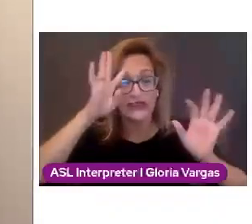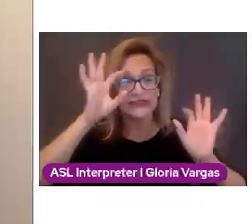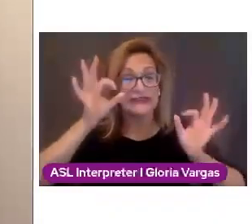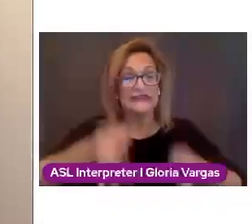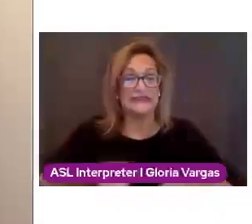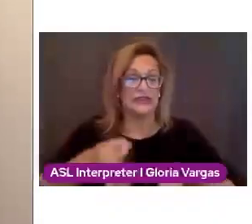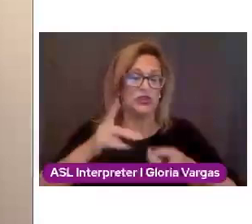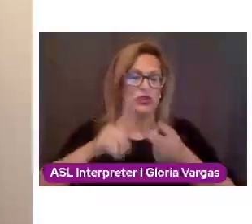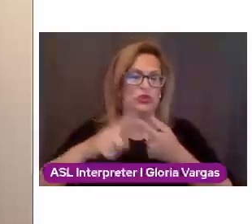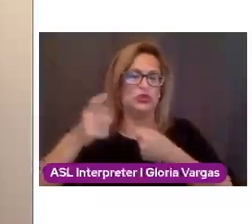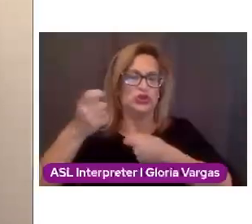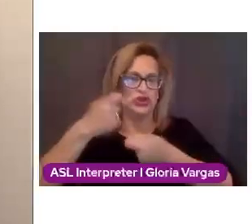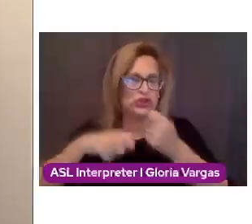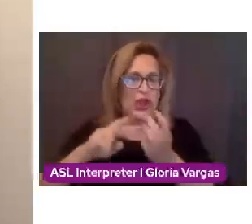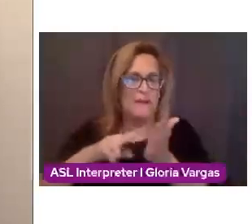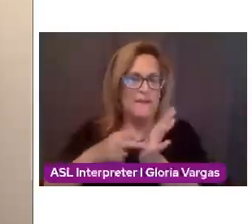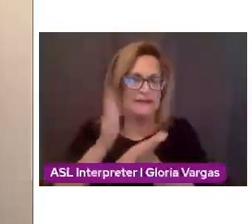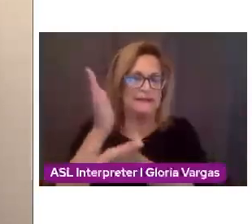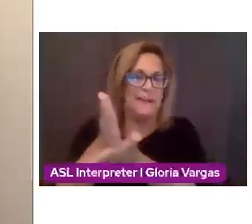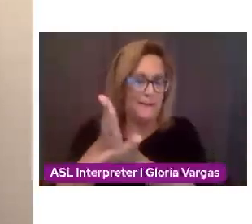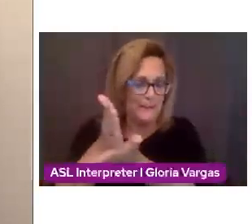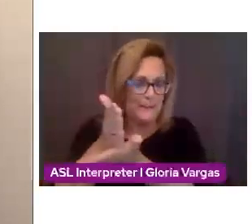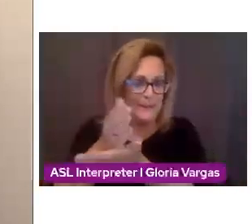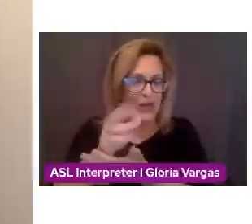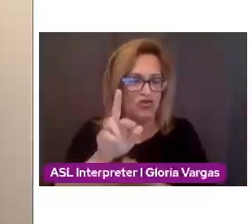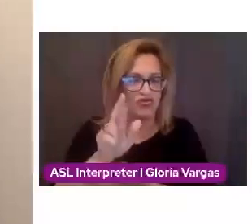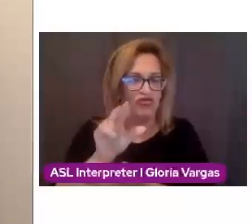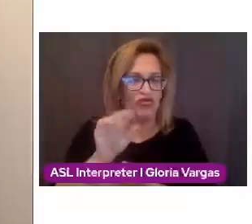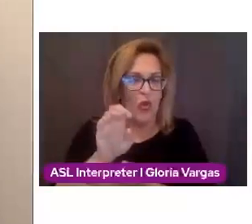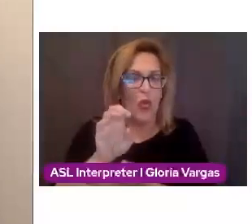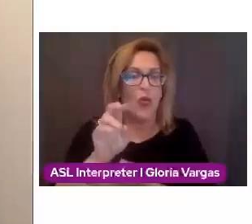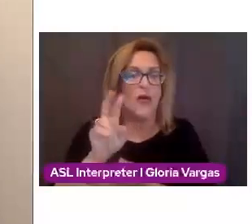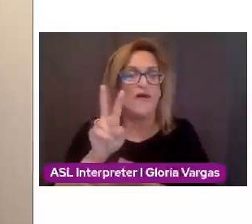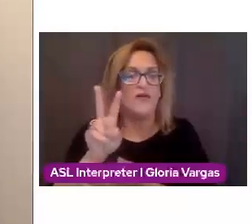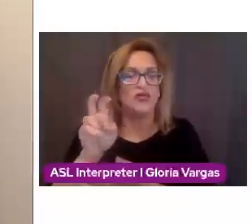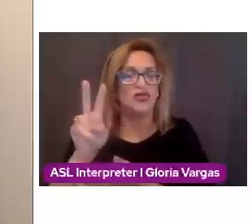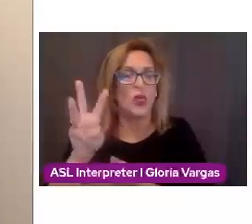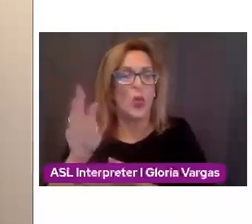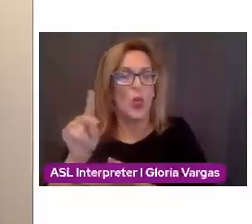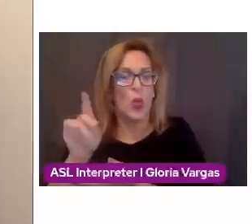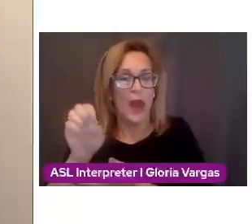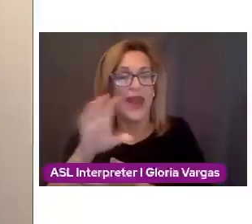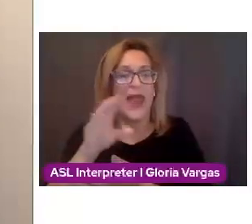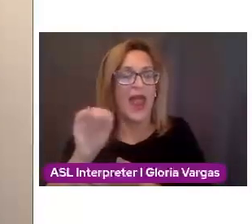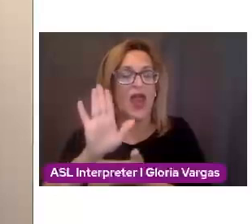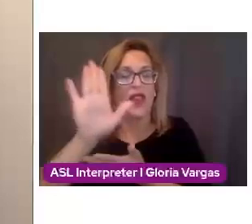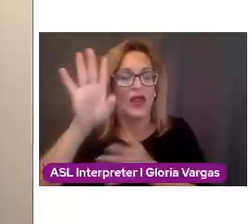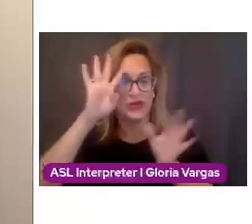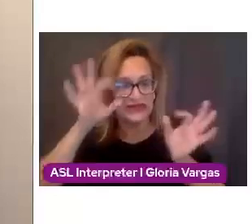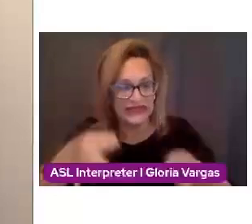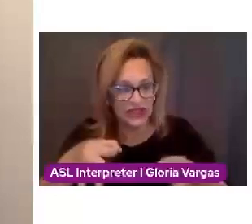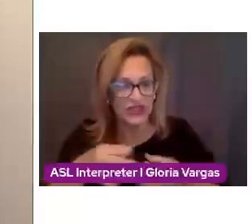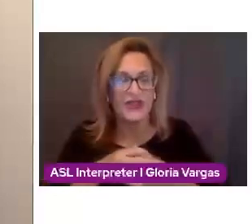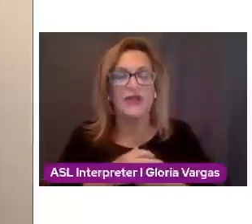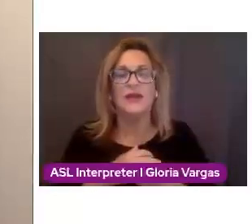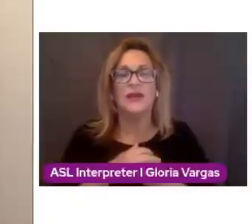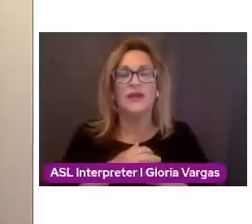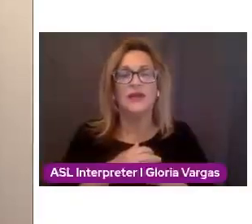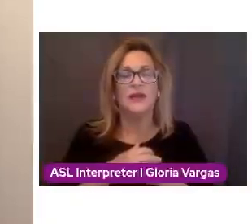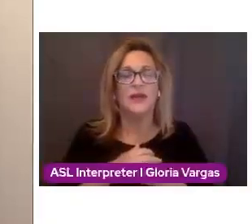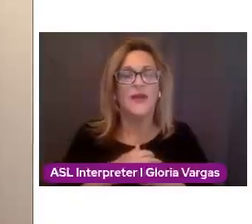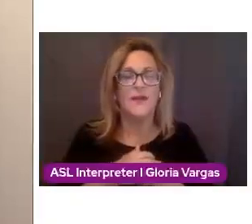state of New York, and their decision on Roe v. Wade. Now, I